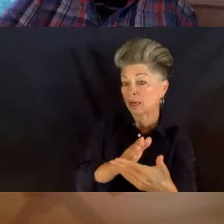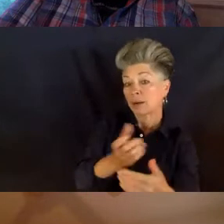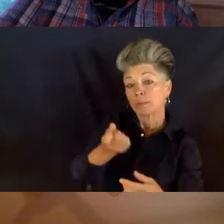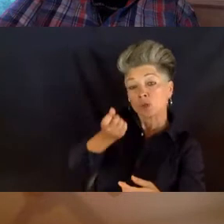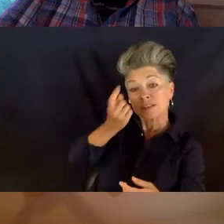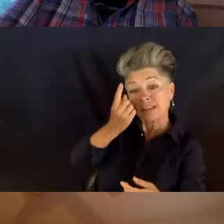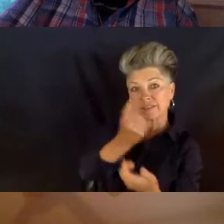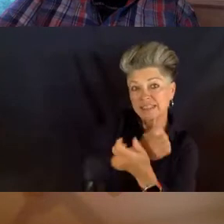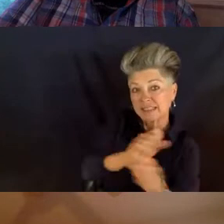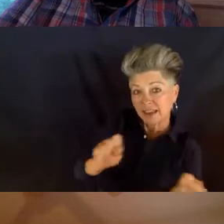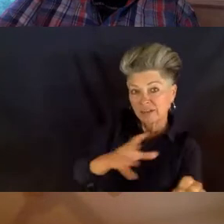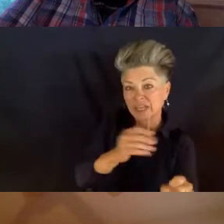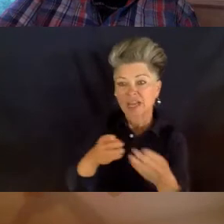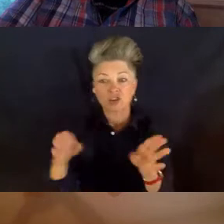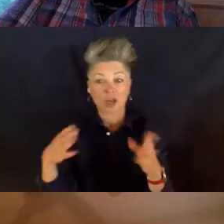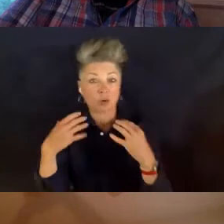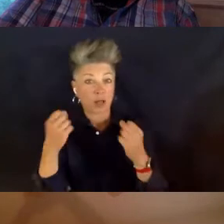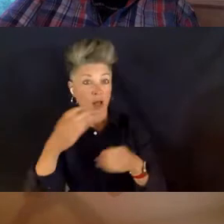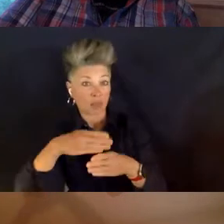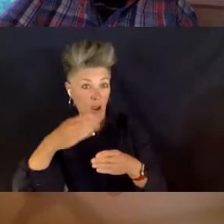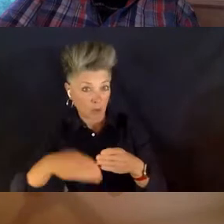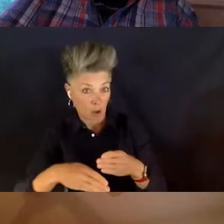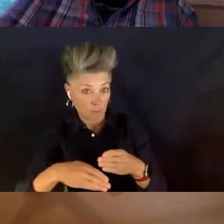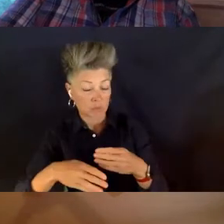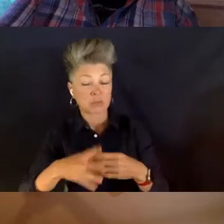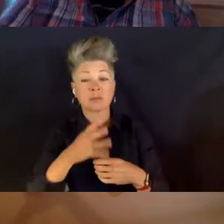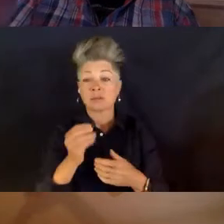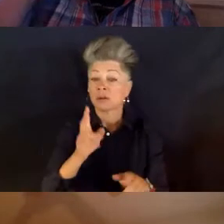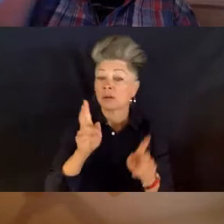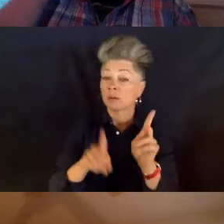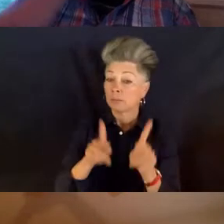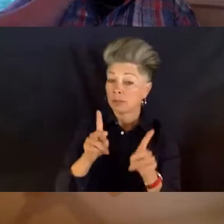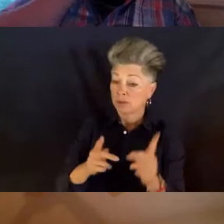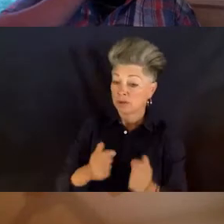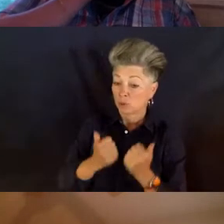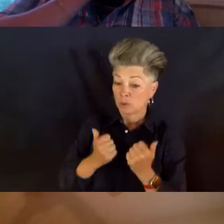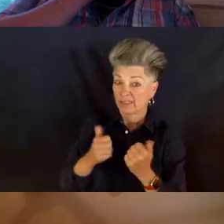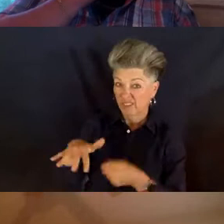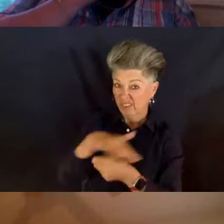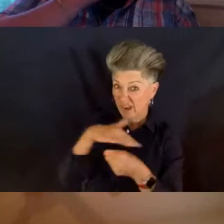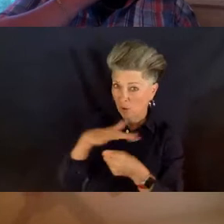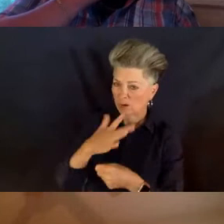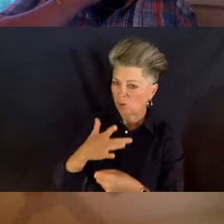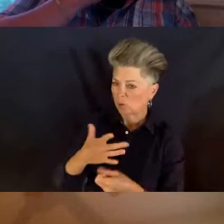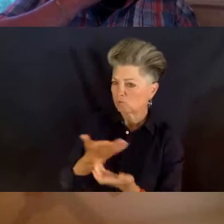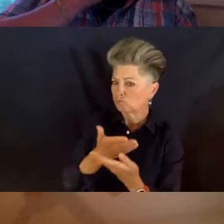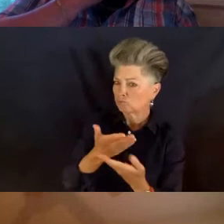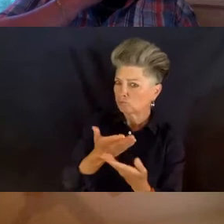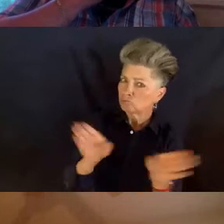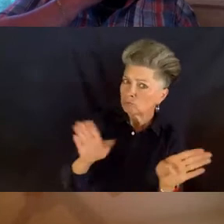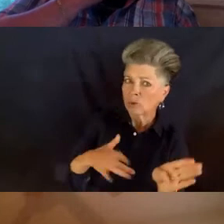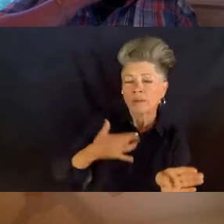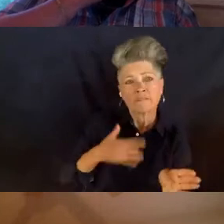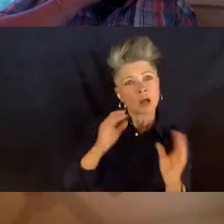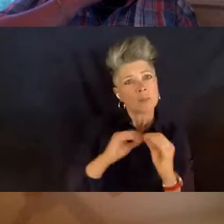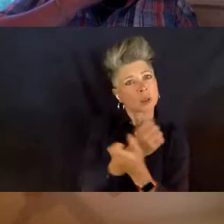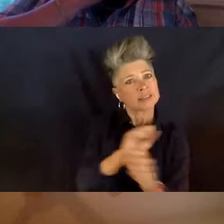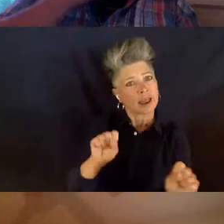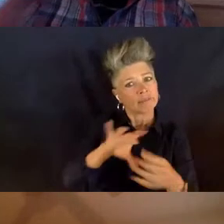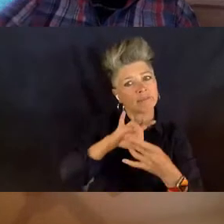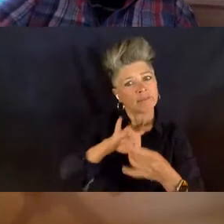where essentially residents that had reported feeling generally safer regarding